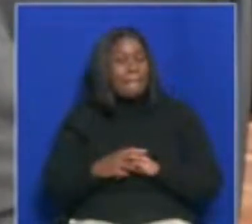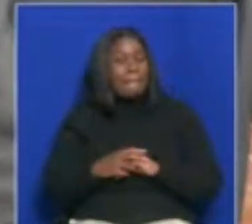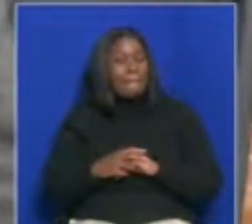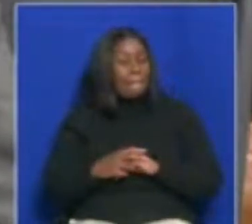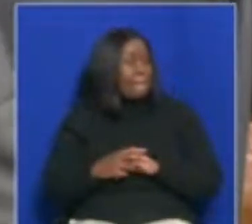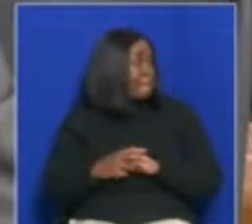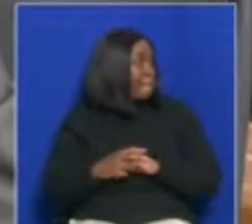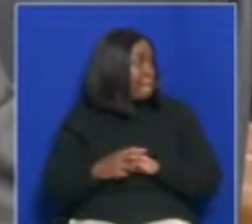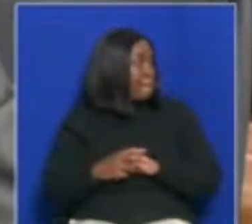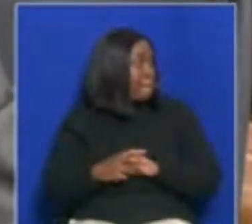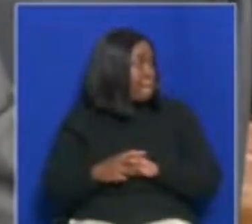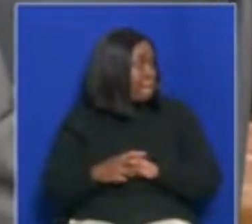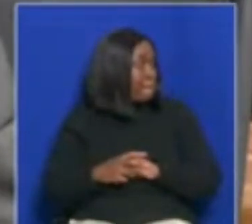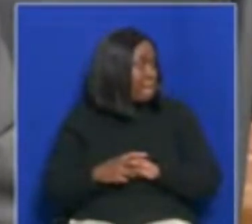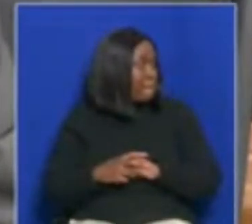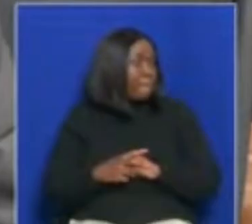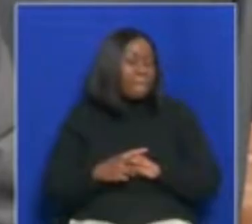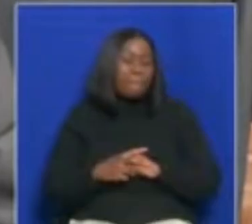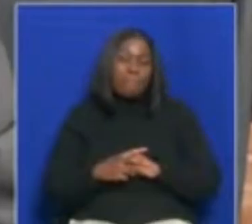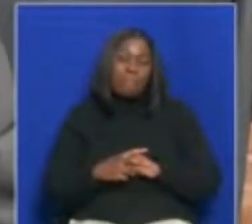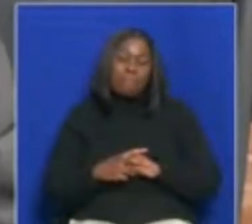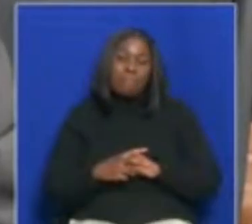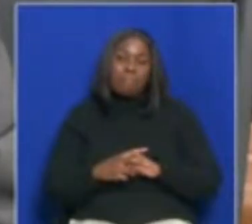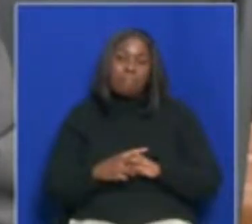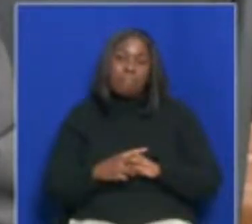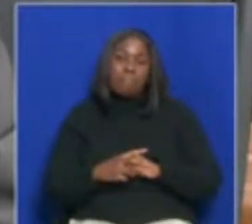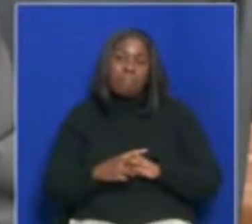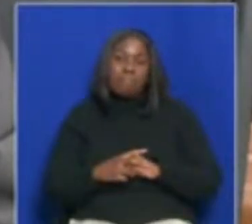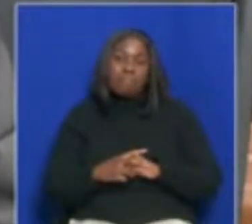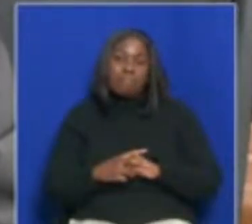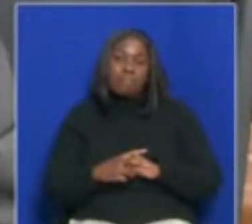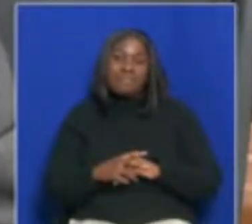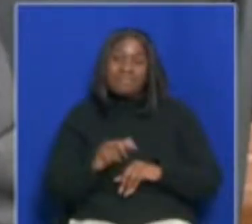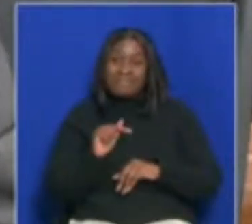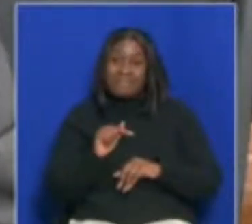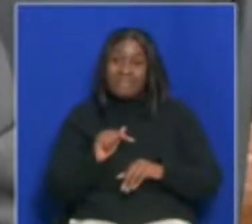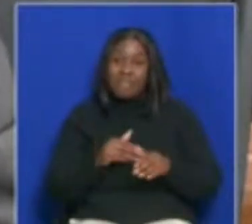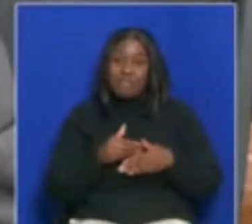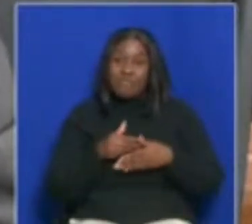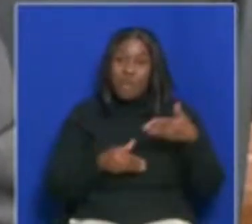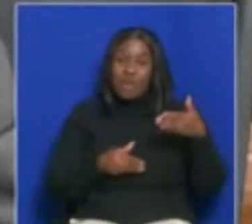you will see that these are AVL records from SAPS.